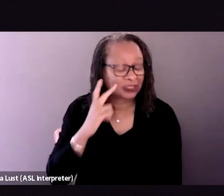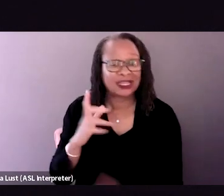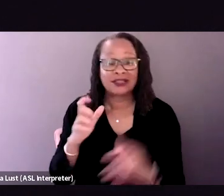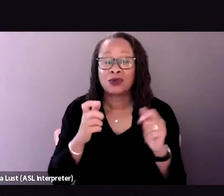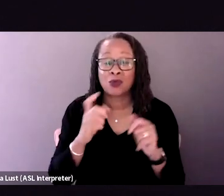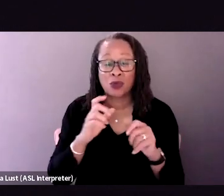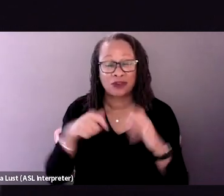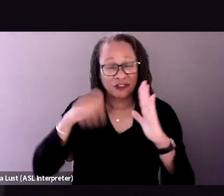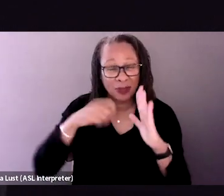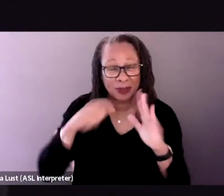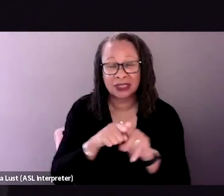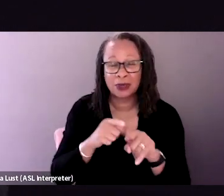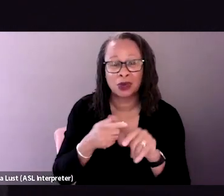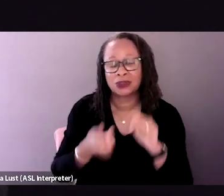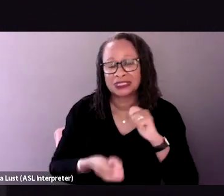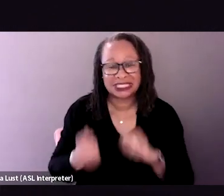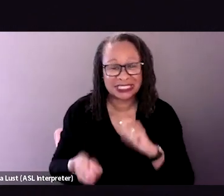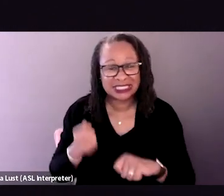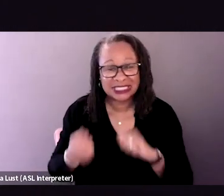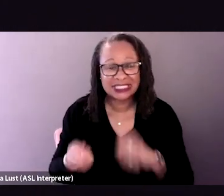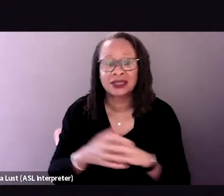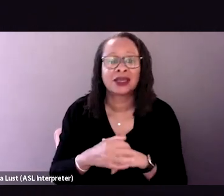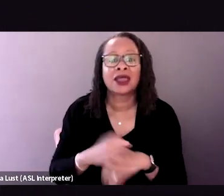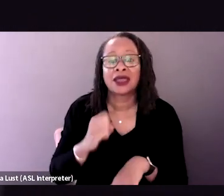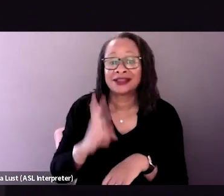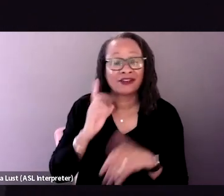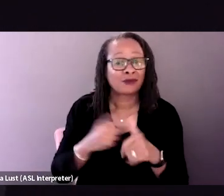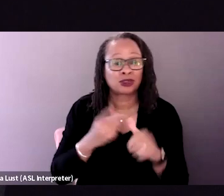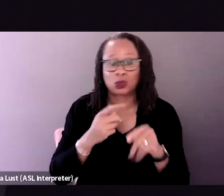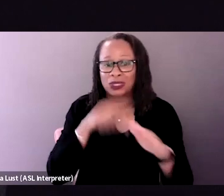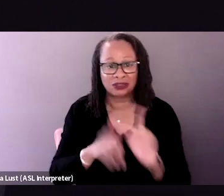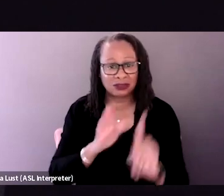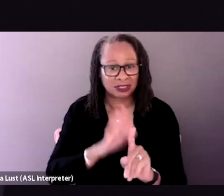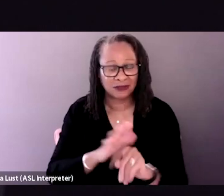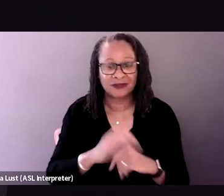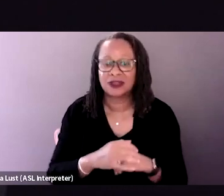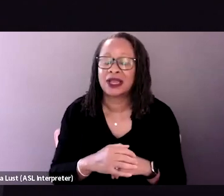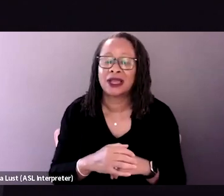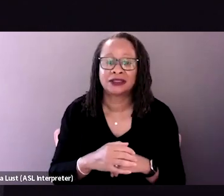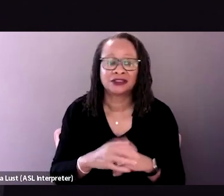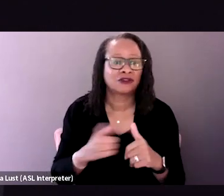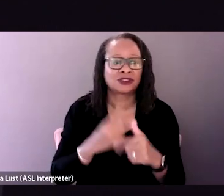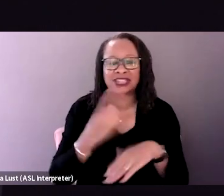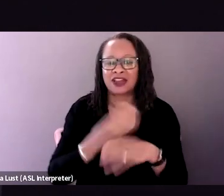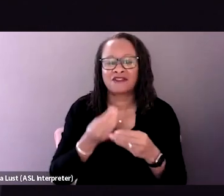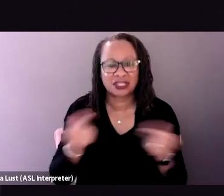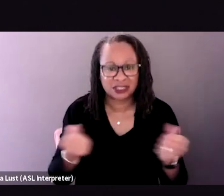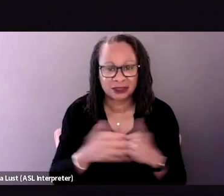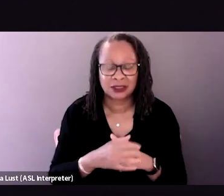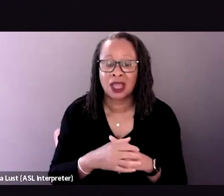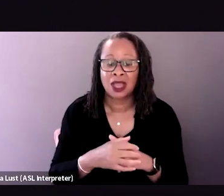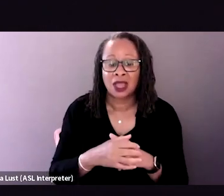committed suicide on the first ever day of Truth and Reconciliation, as you saw in the documentary, go down